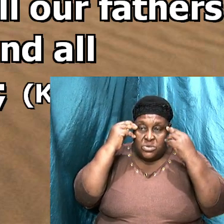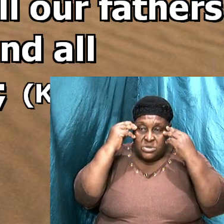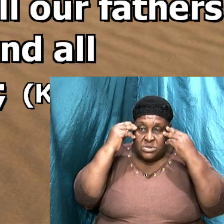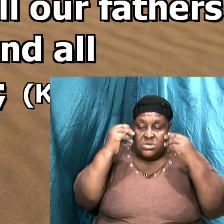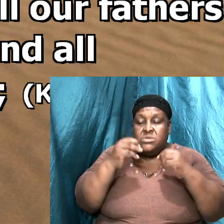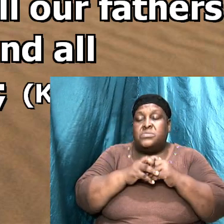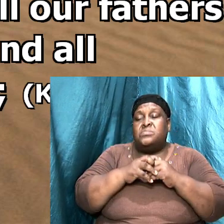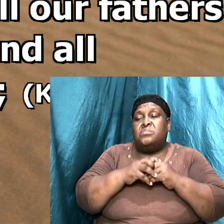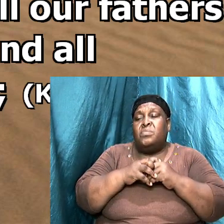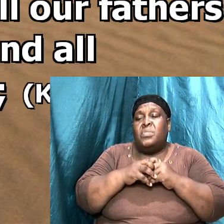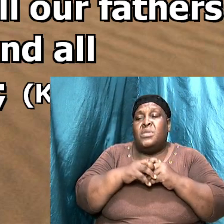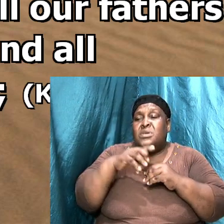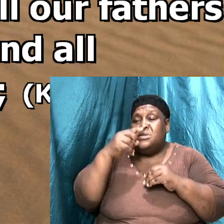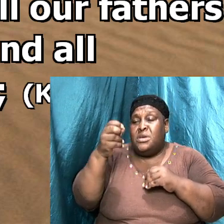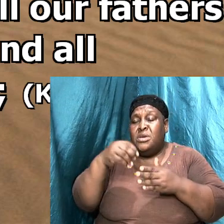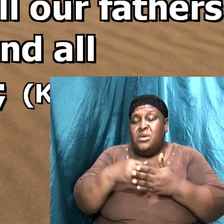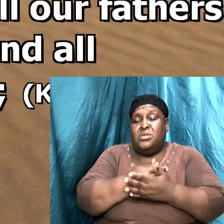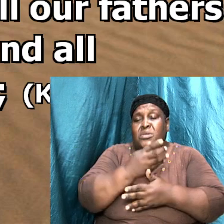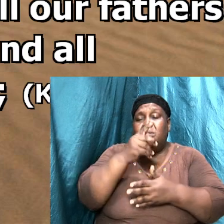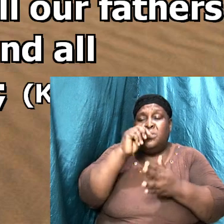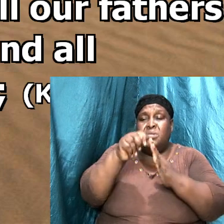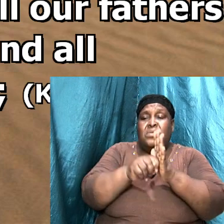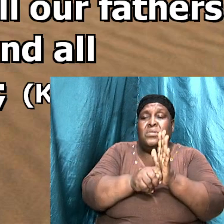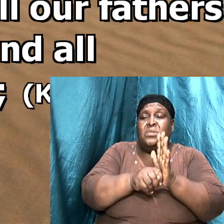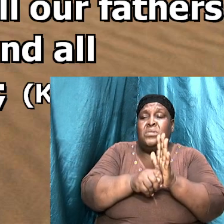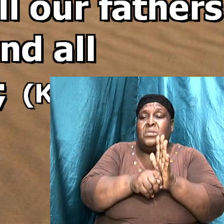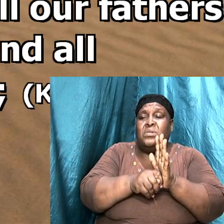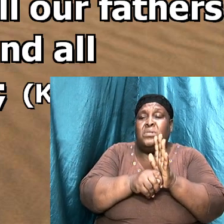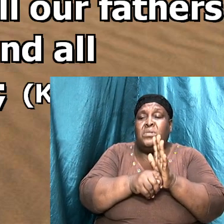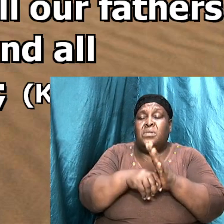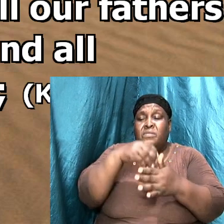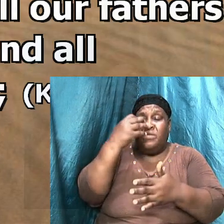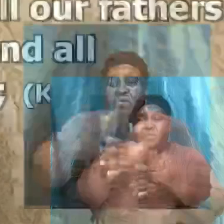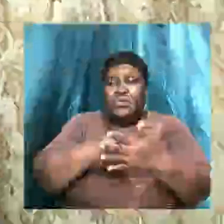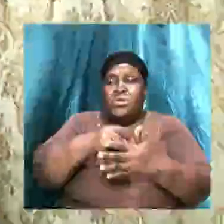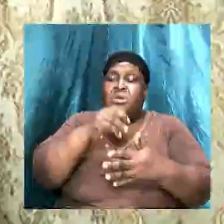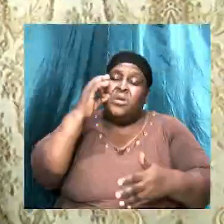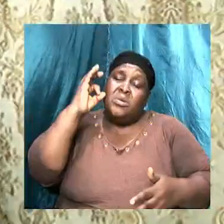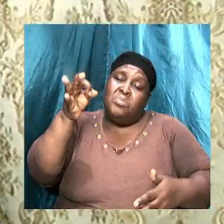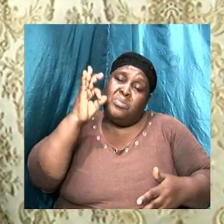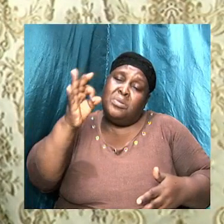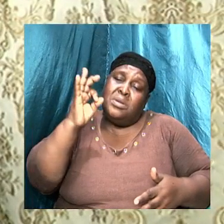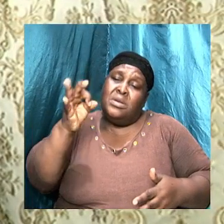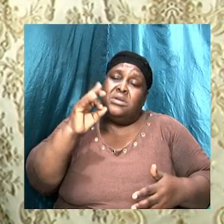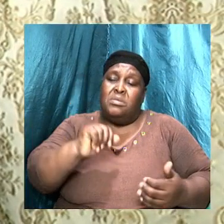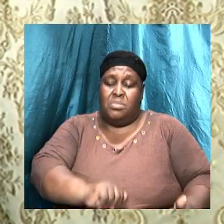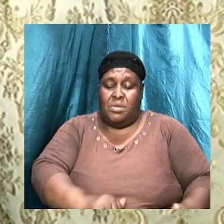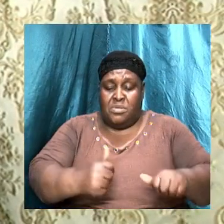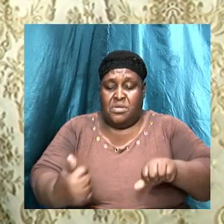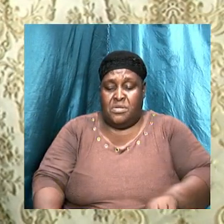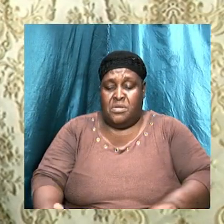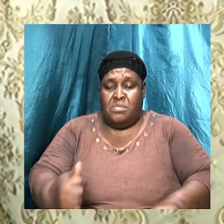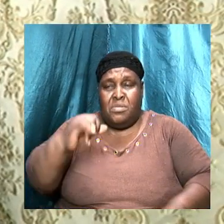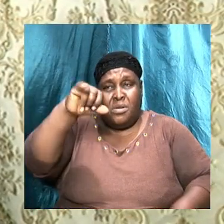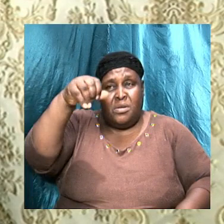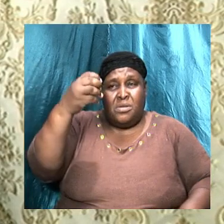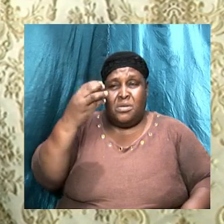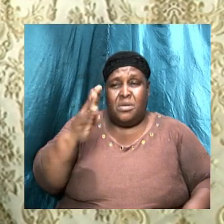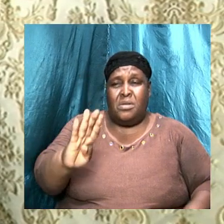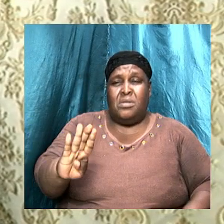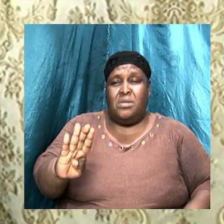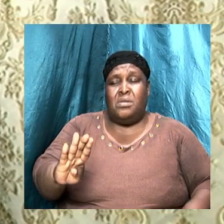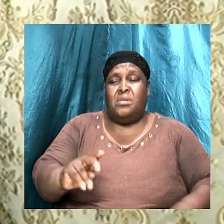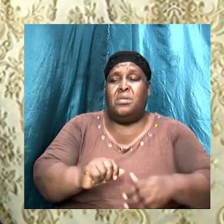We said that in the New Testament, the forerunner of Jesus Christ preached baptism. John the Baptist, Mark 1,